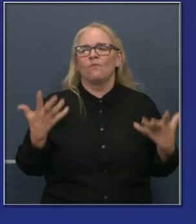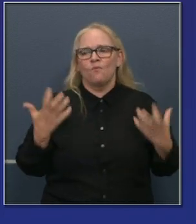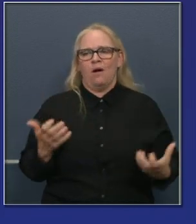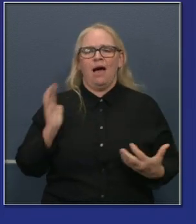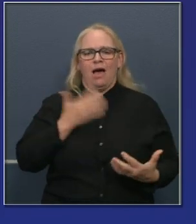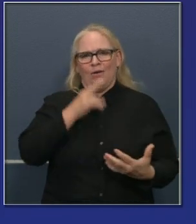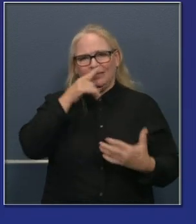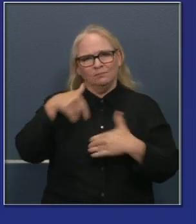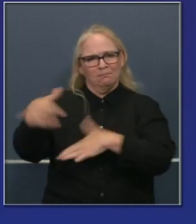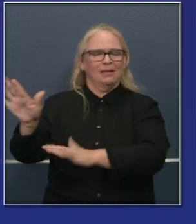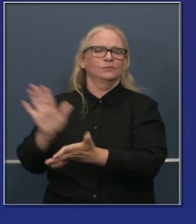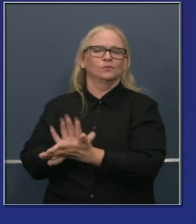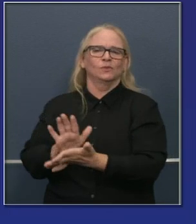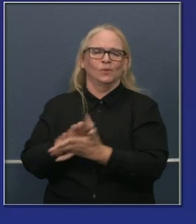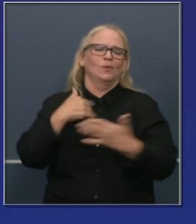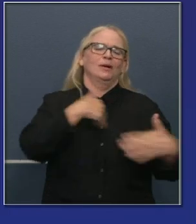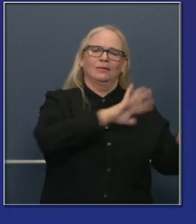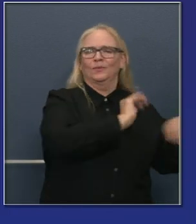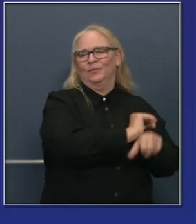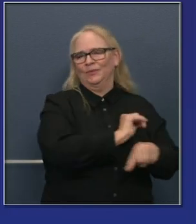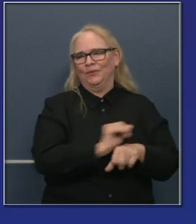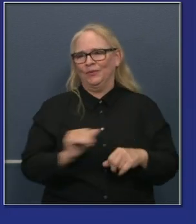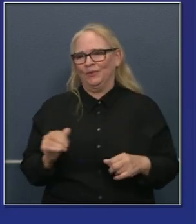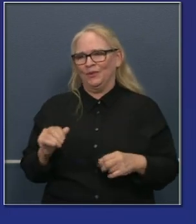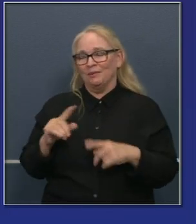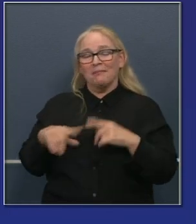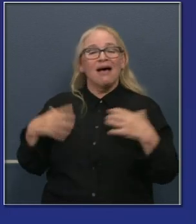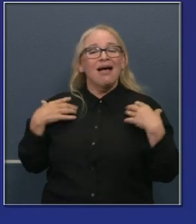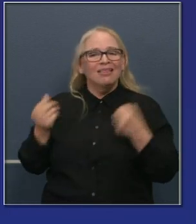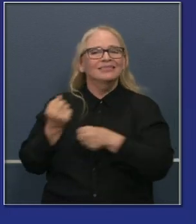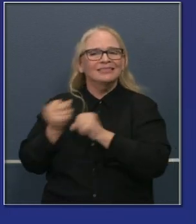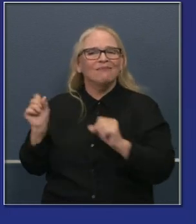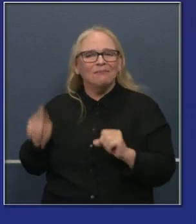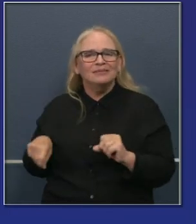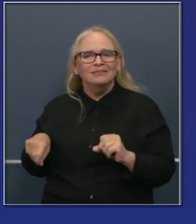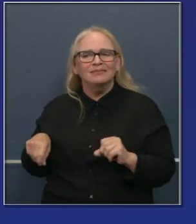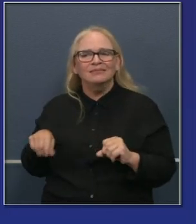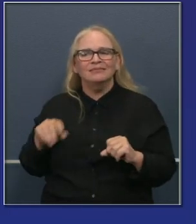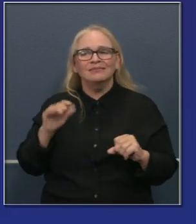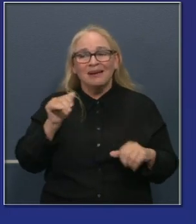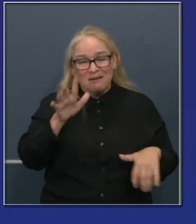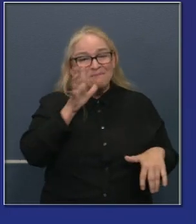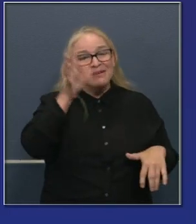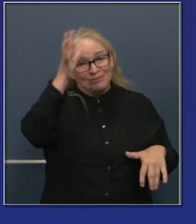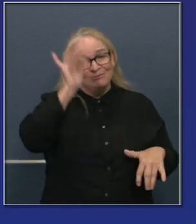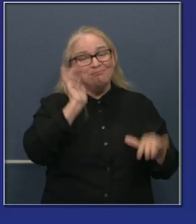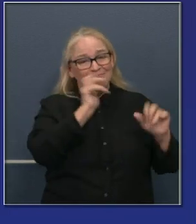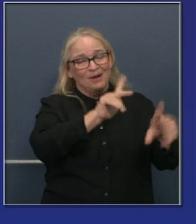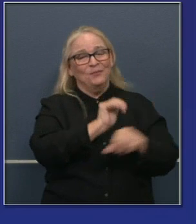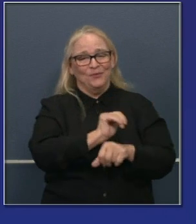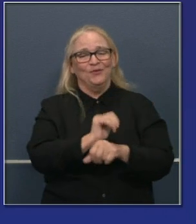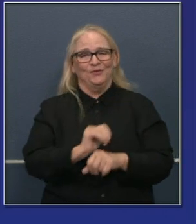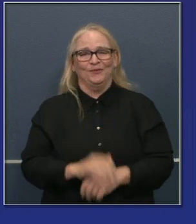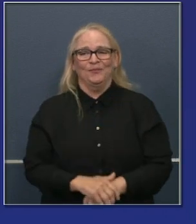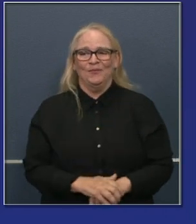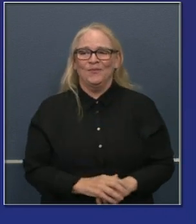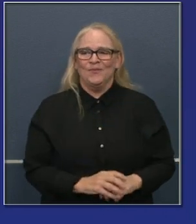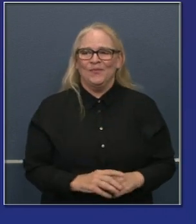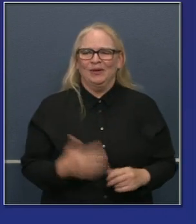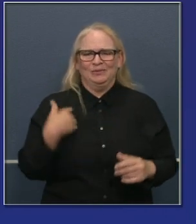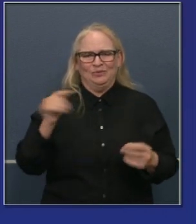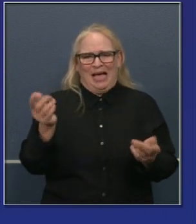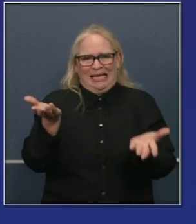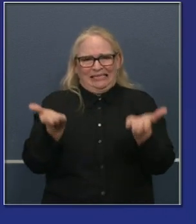to school where they're healthy and safe, but also for us to get back to work as well. So all of these things are being weighed. They